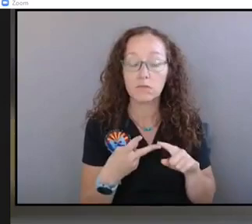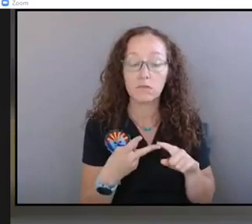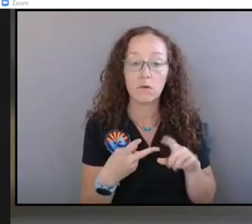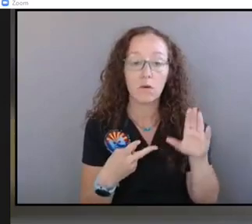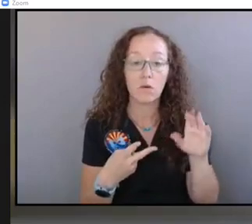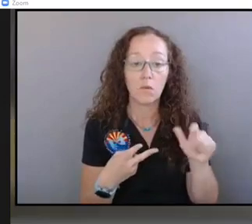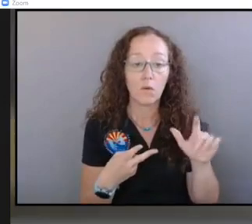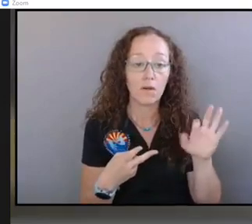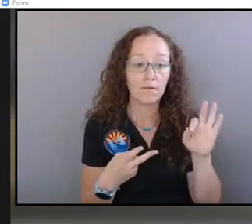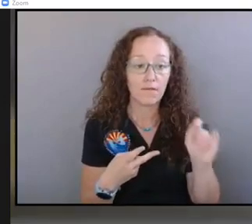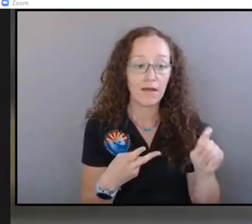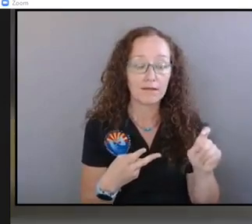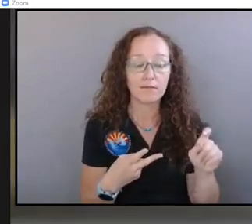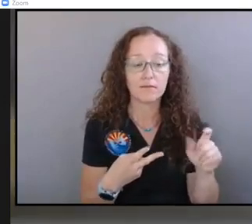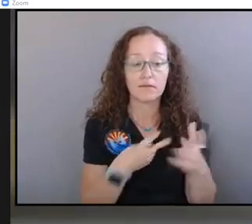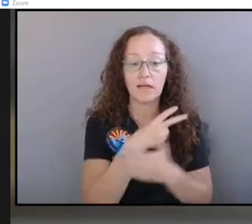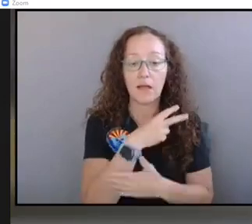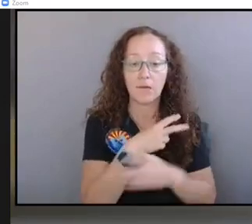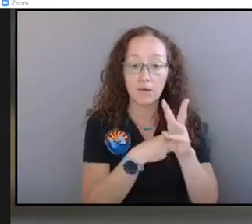website. That is